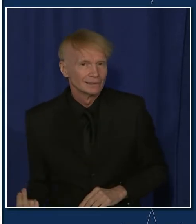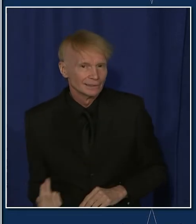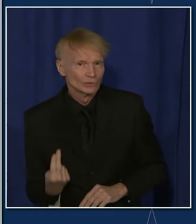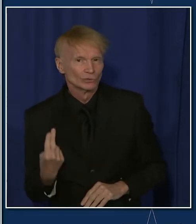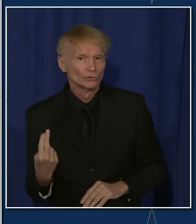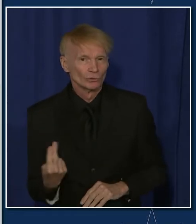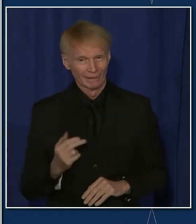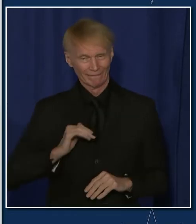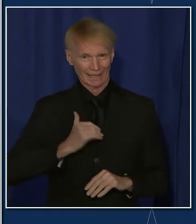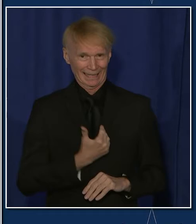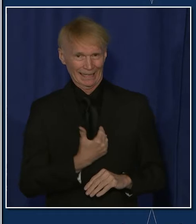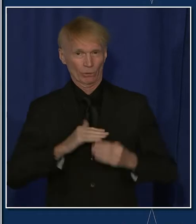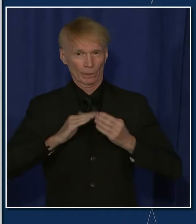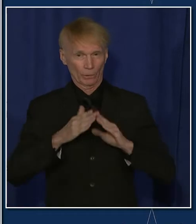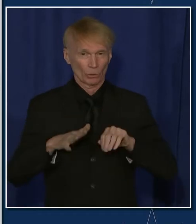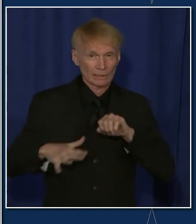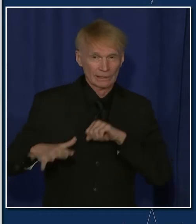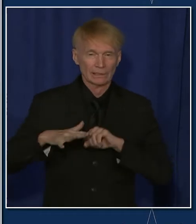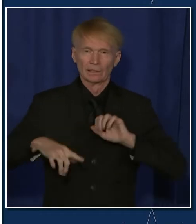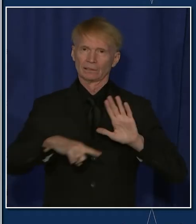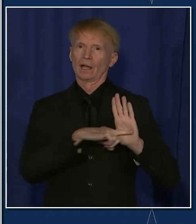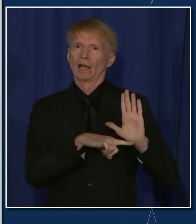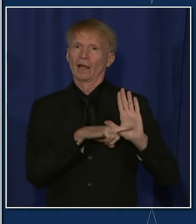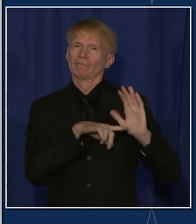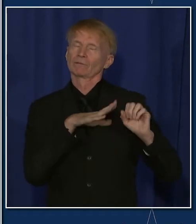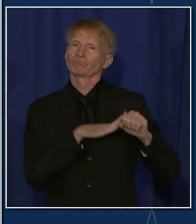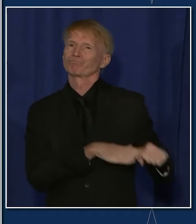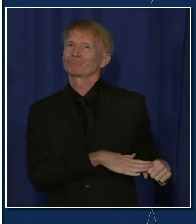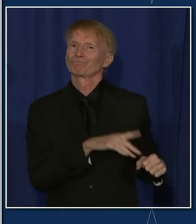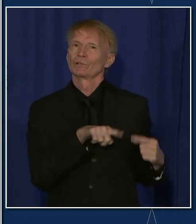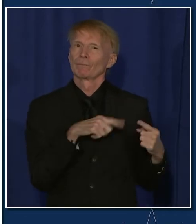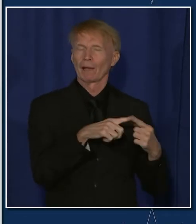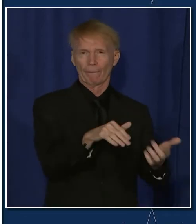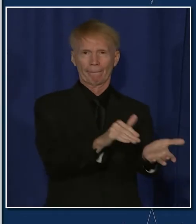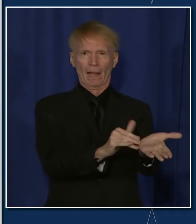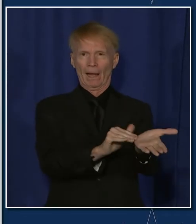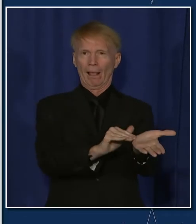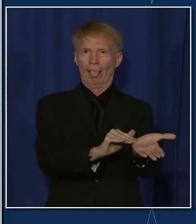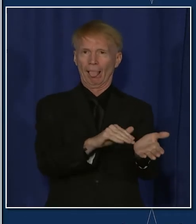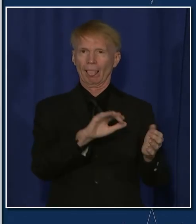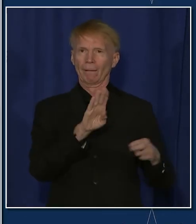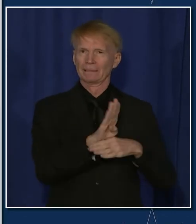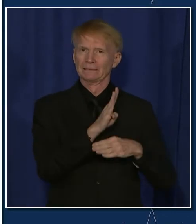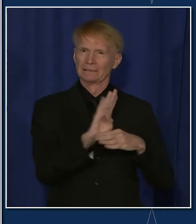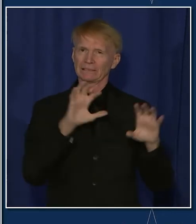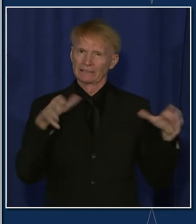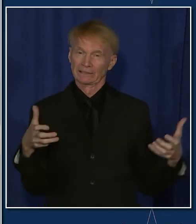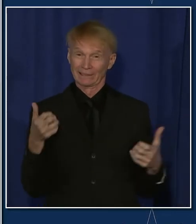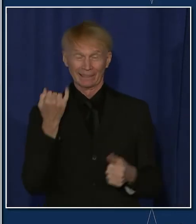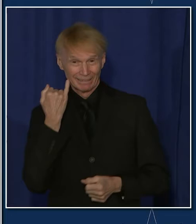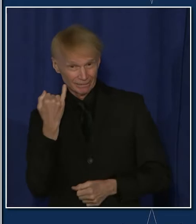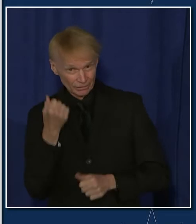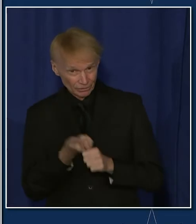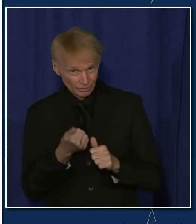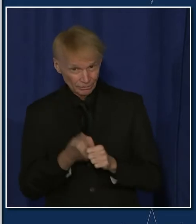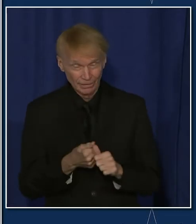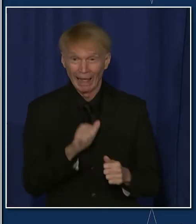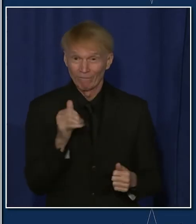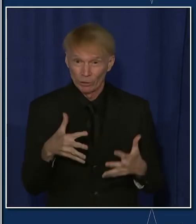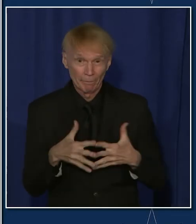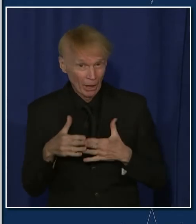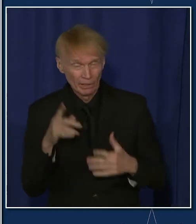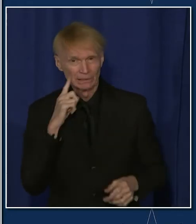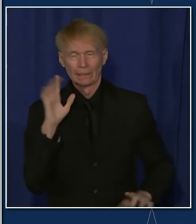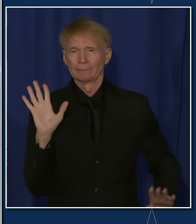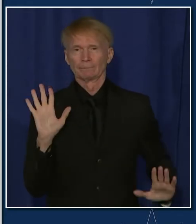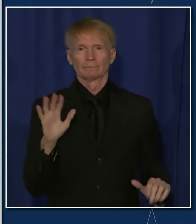history of our communities being negatively impacted by the medical industry. So if you're of the African American community and you're thinking that I'm not